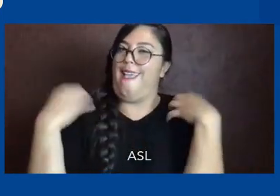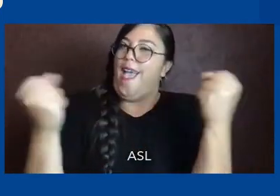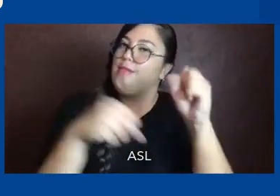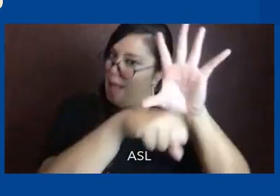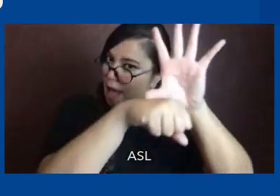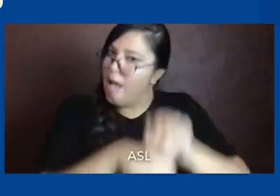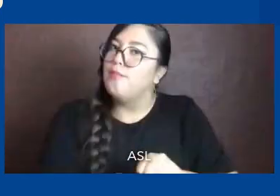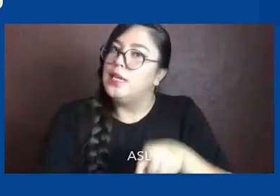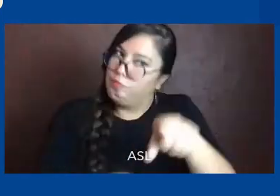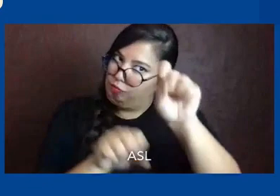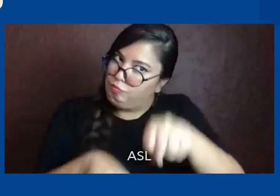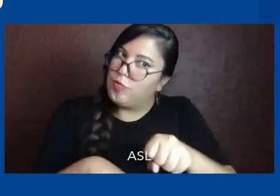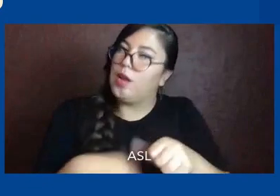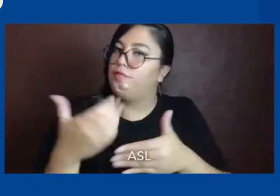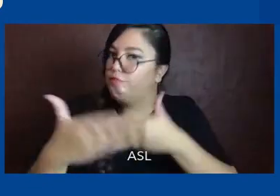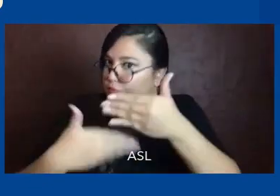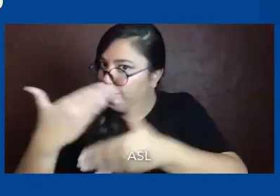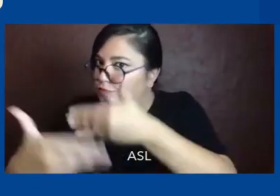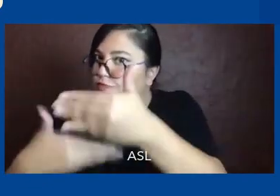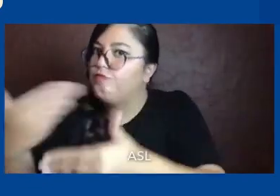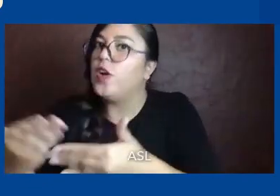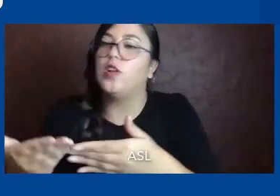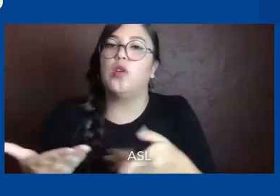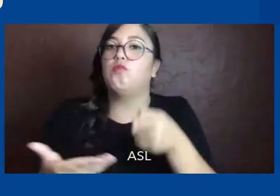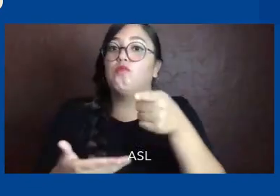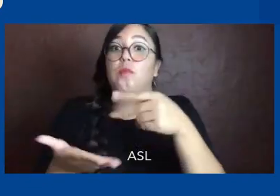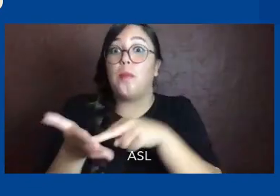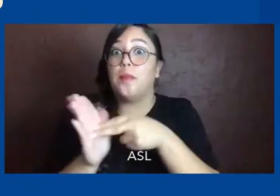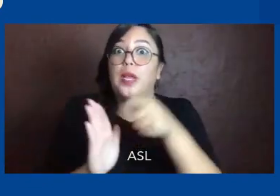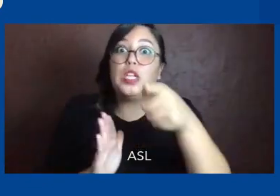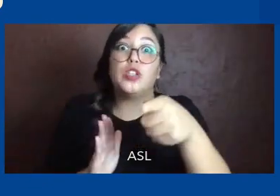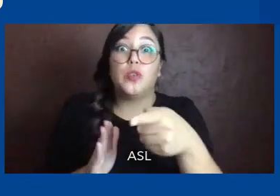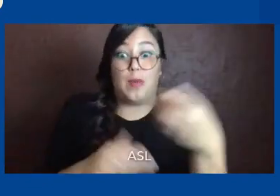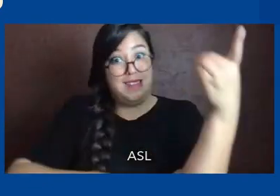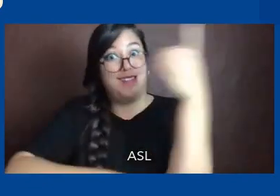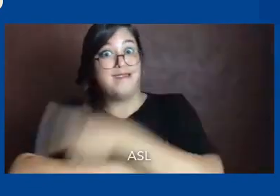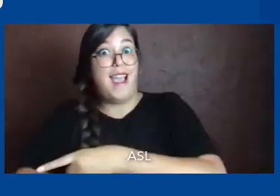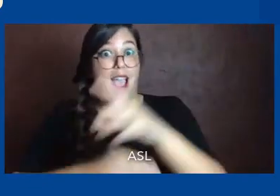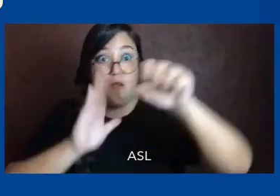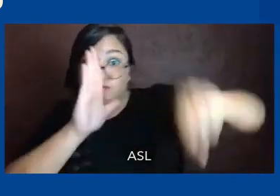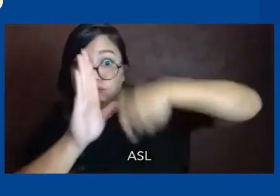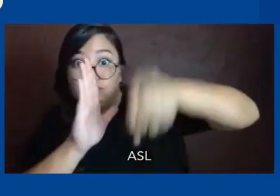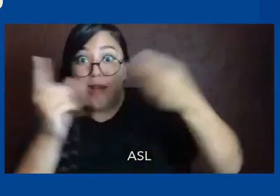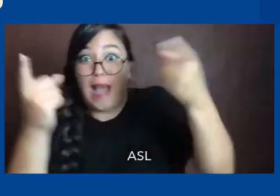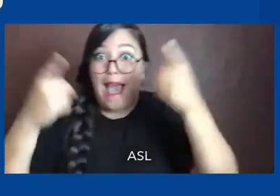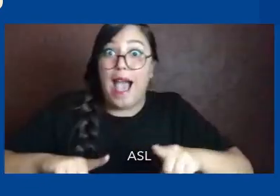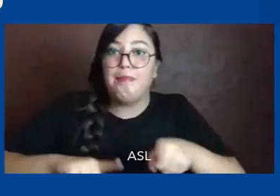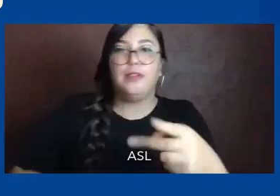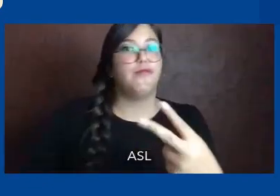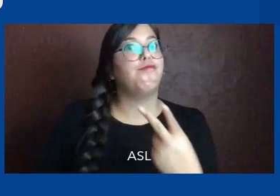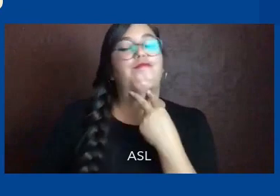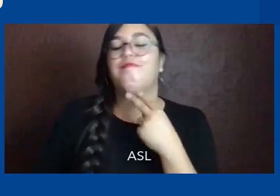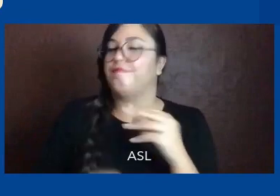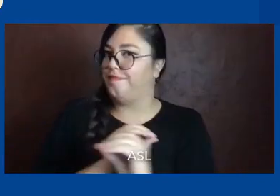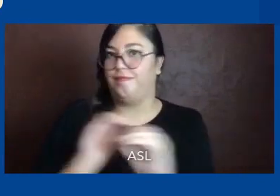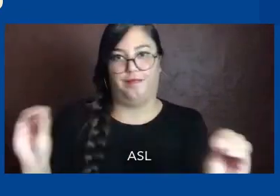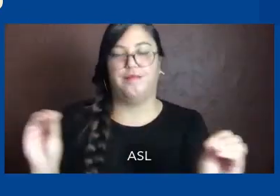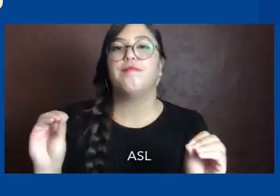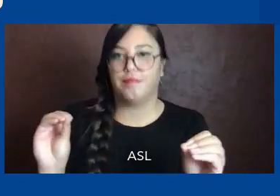so that you don't get tripped up the day. That's, especially some of the health and safety